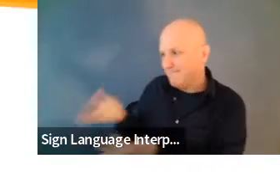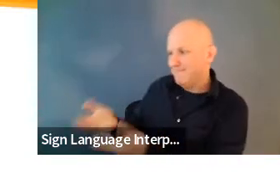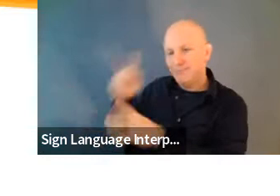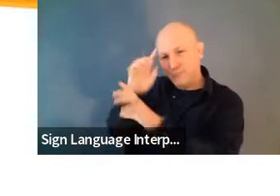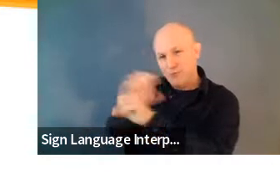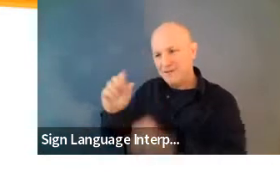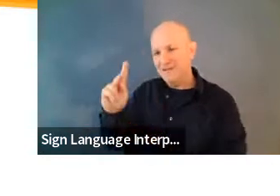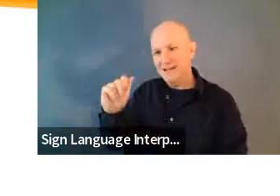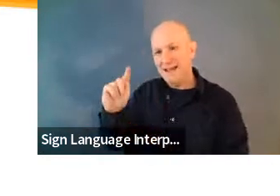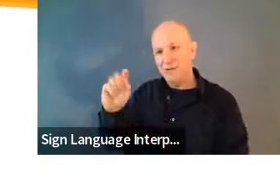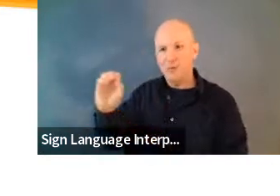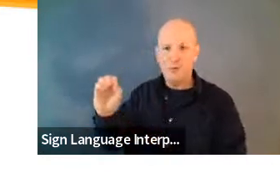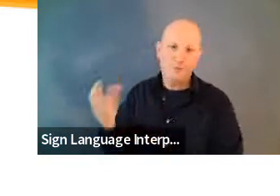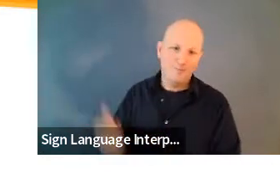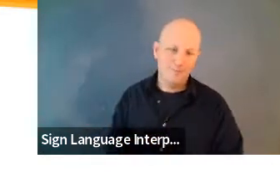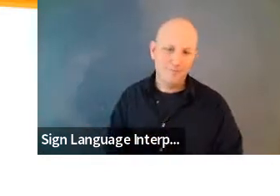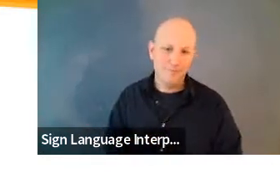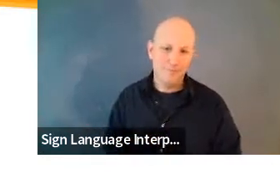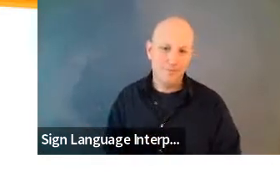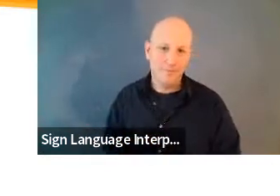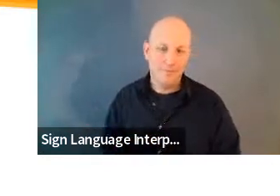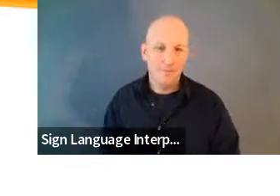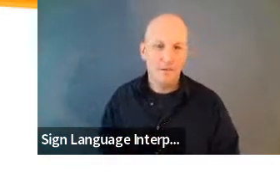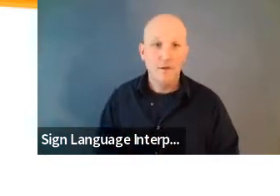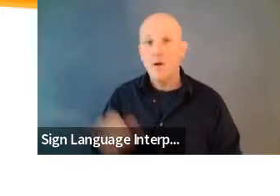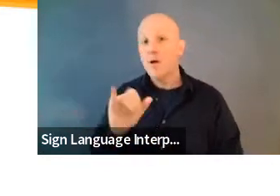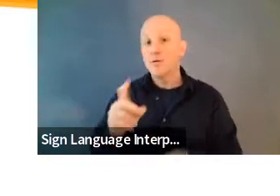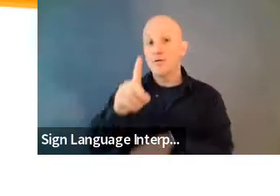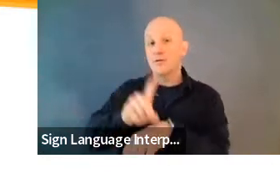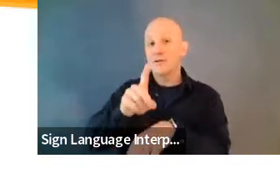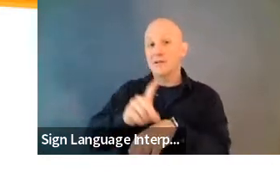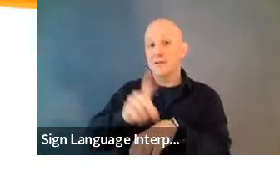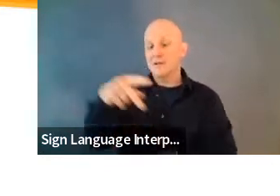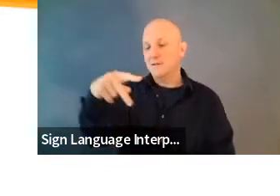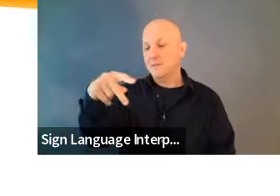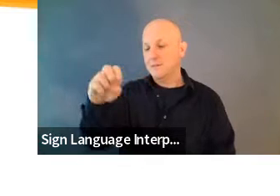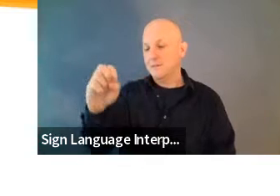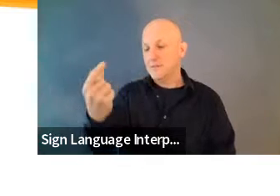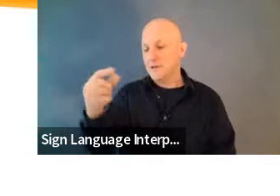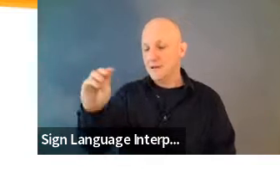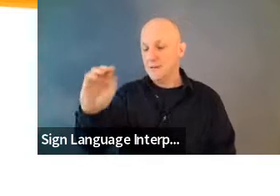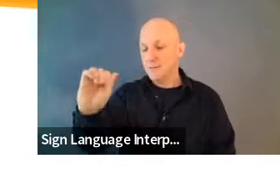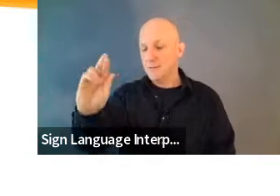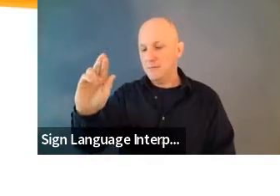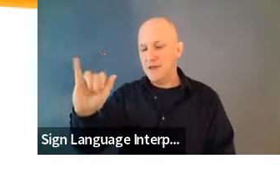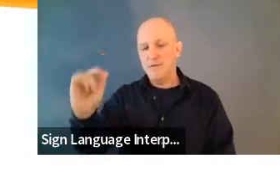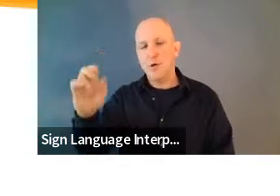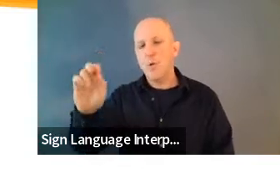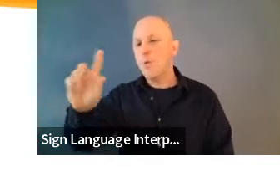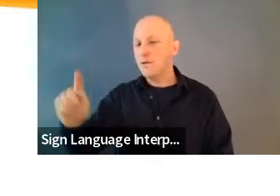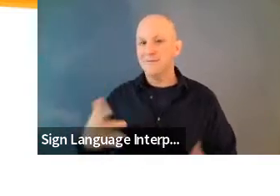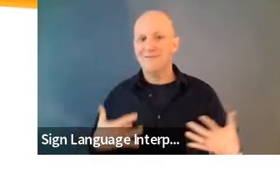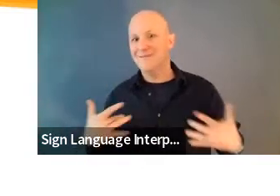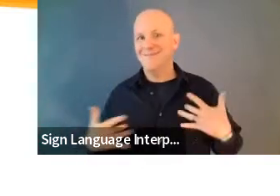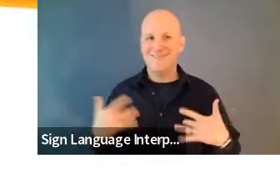then Dean Miracle, who was my dean at the time, Peg Miracle, was immediately on board and super enthusiastic about applying for it,